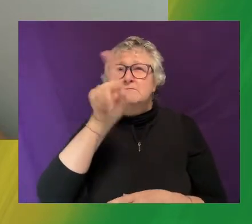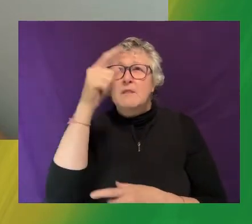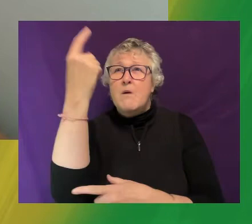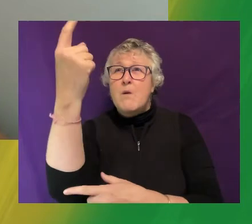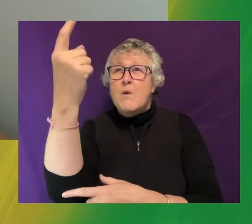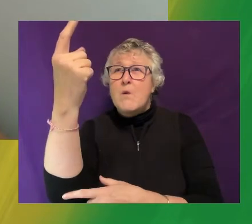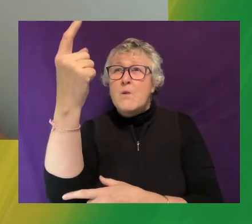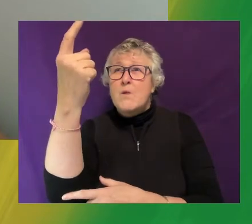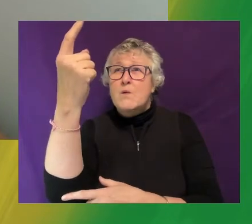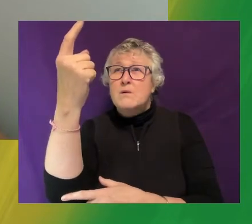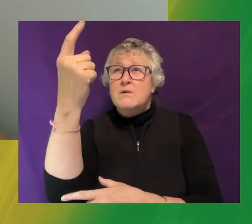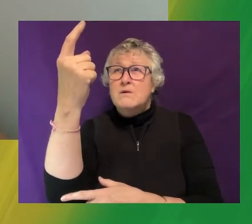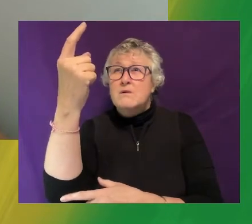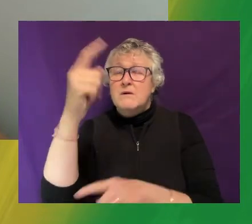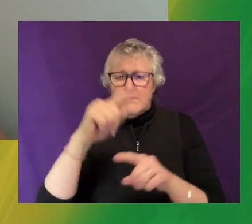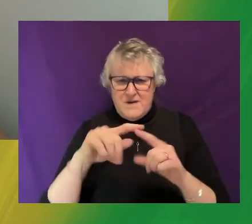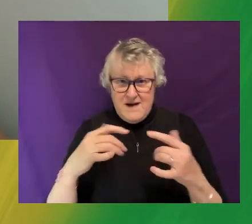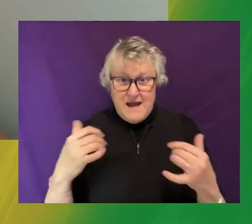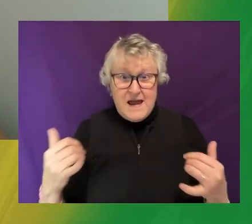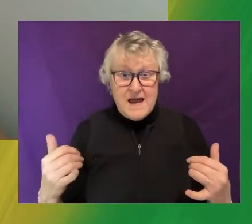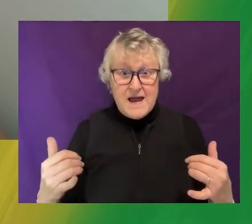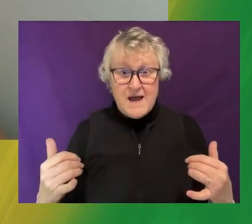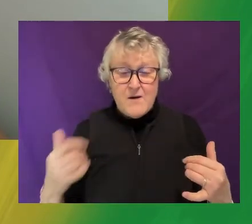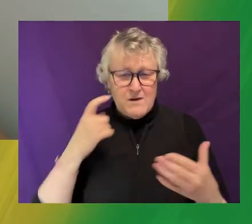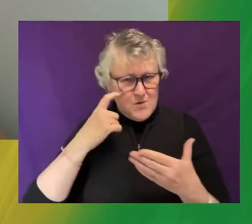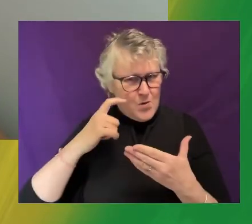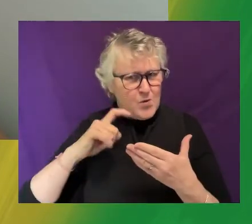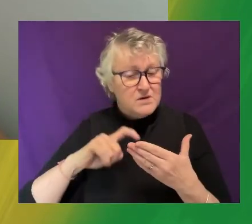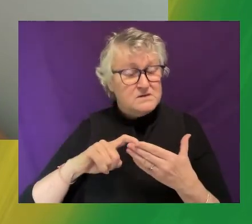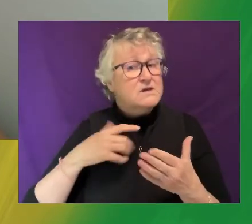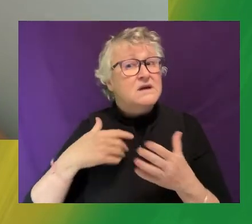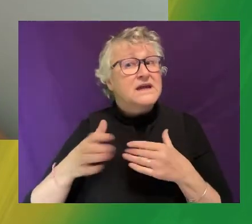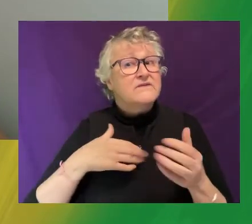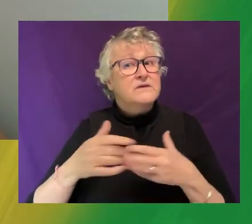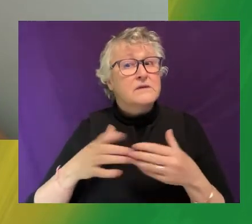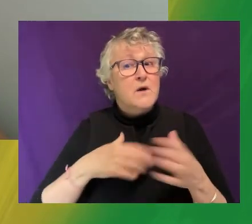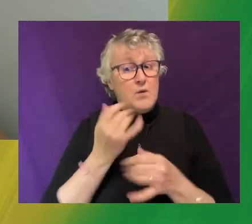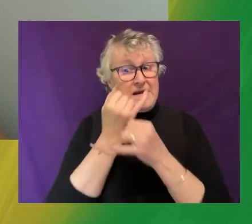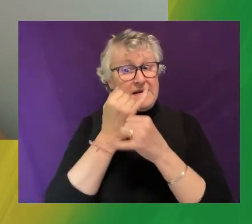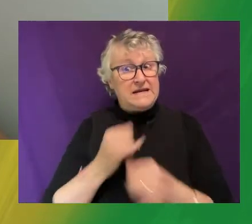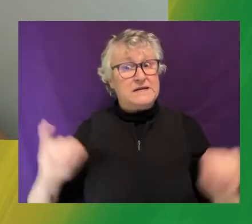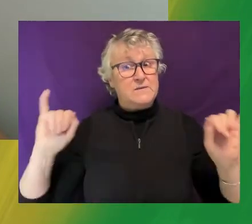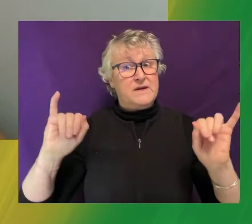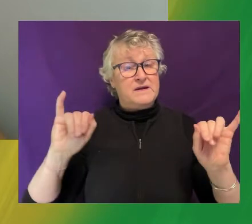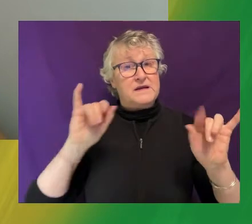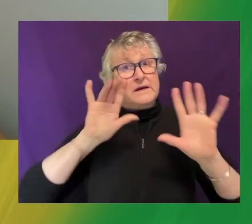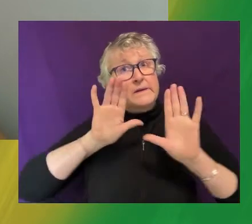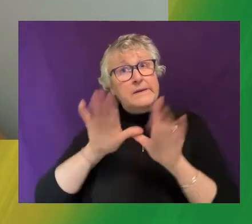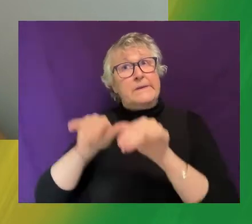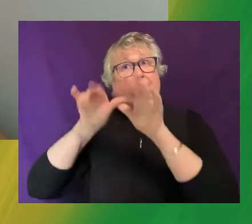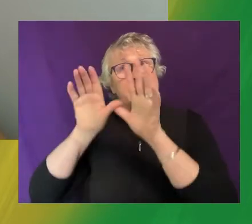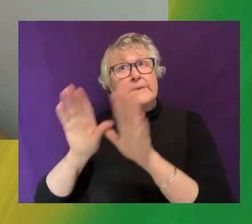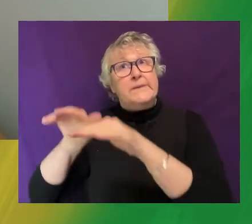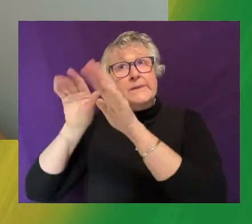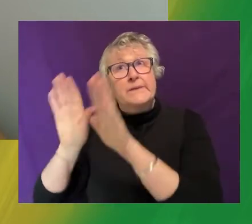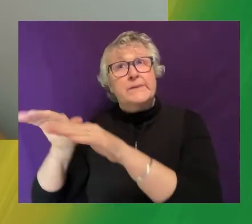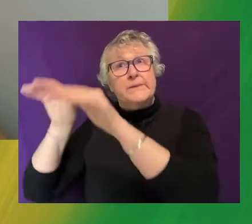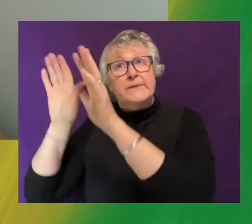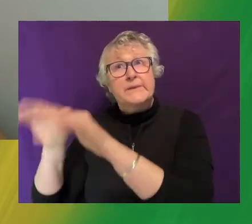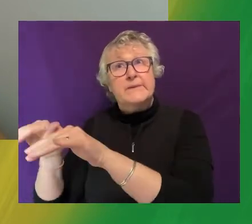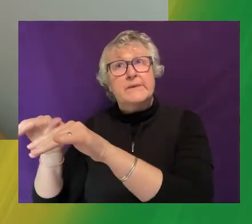Now I see that even though they move independently, they are part of something much greater than what they could be